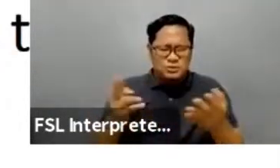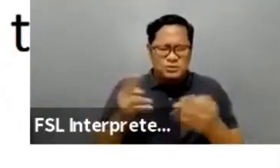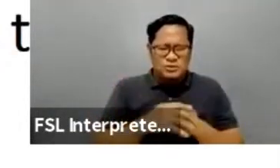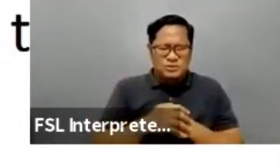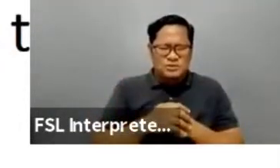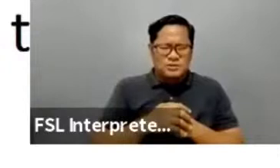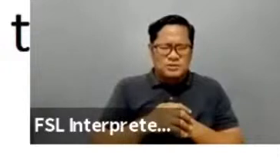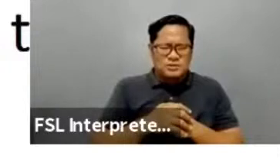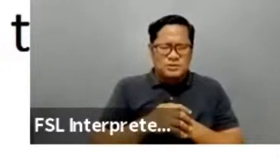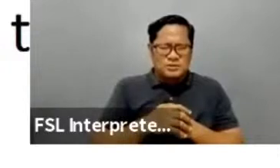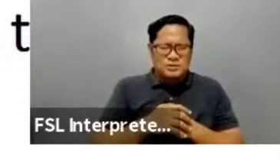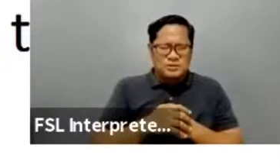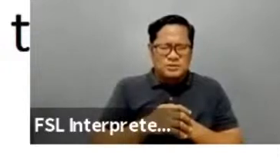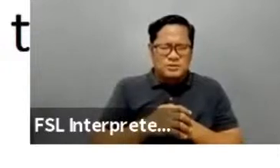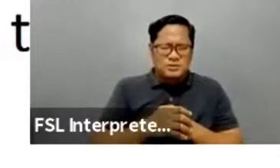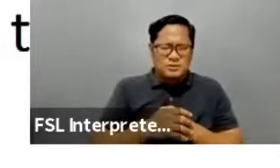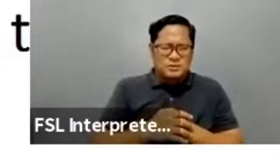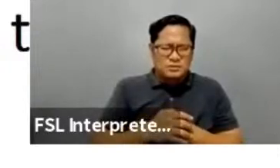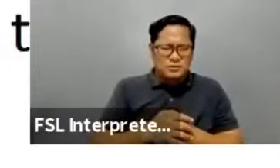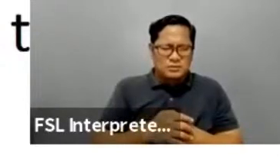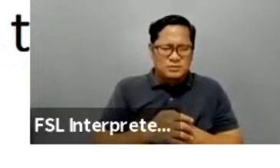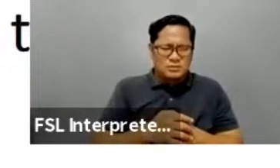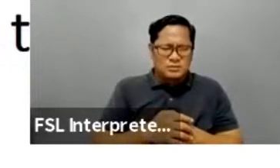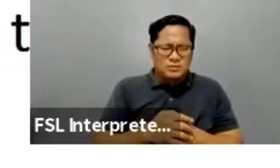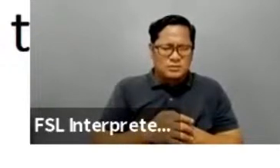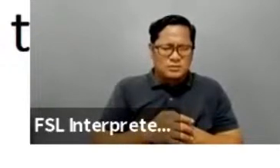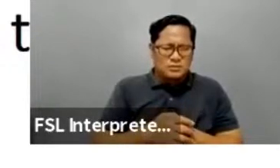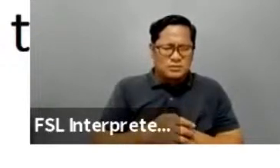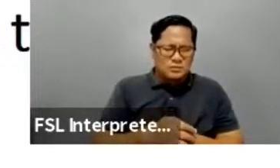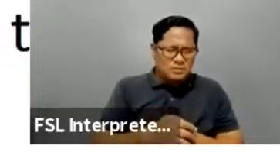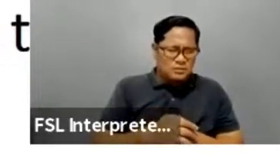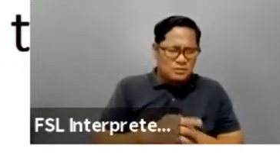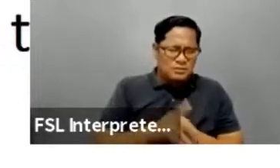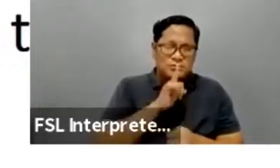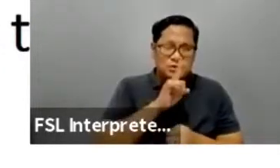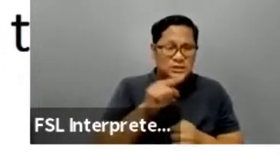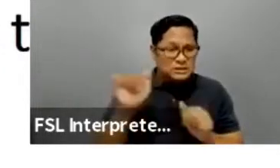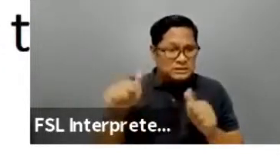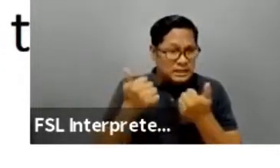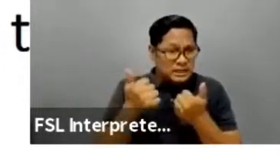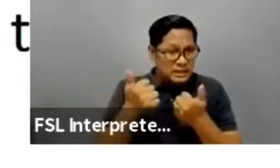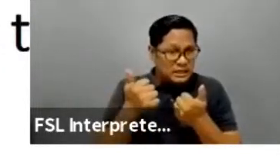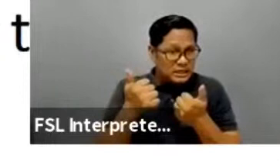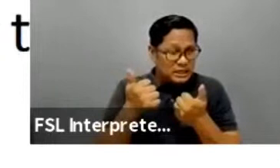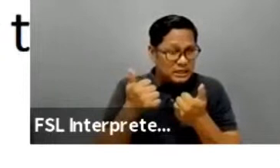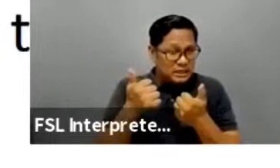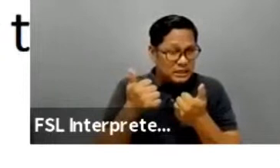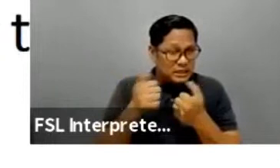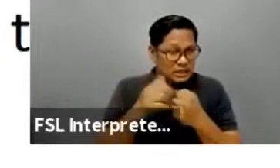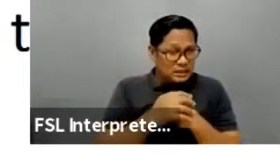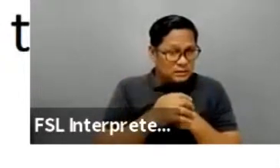and renew and retain the brilliant and committed if you don't pay them good salaries?